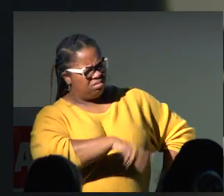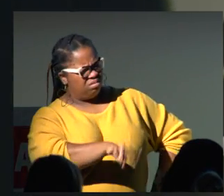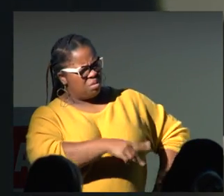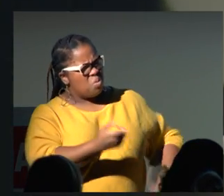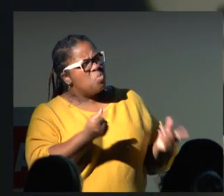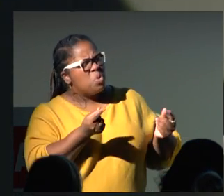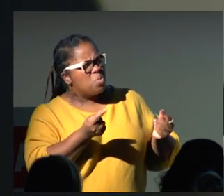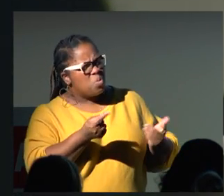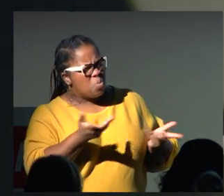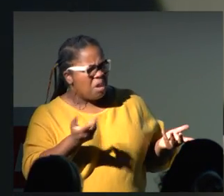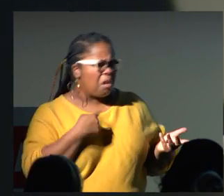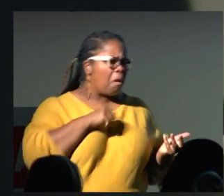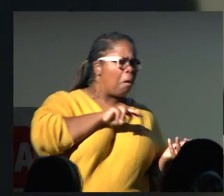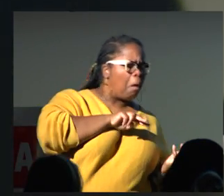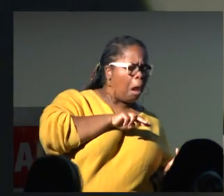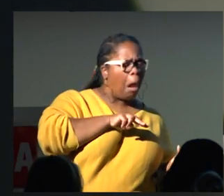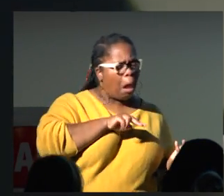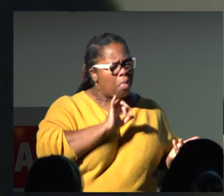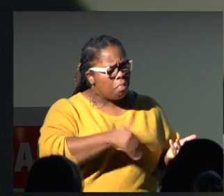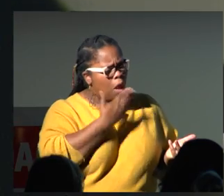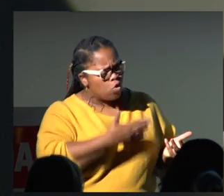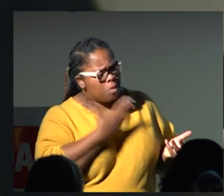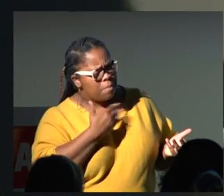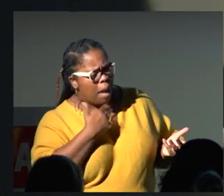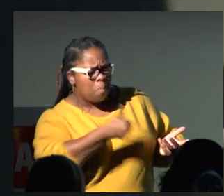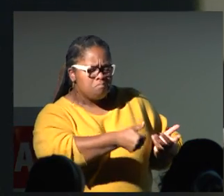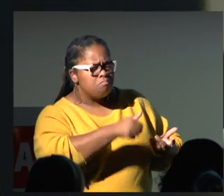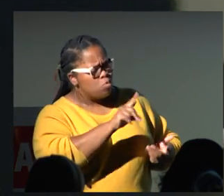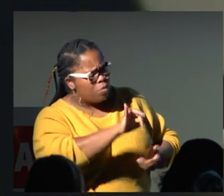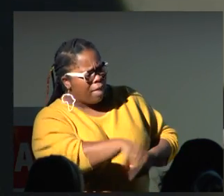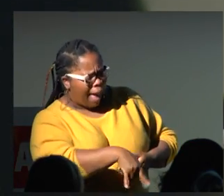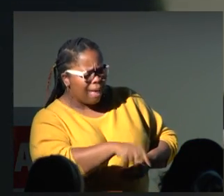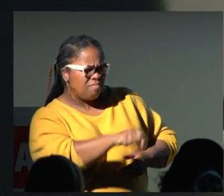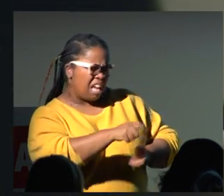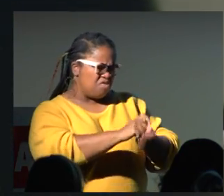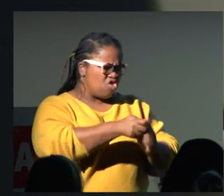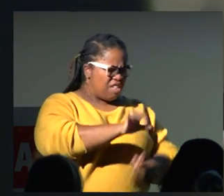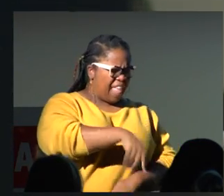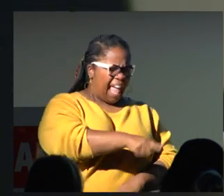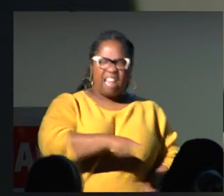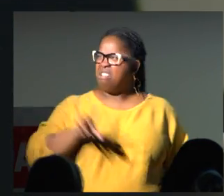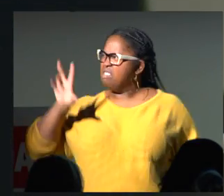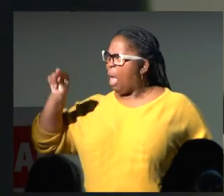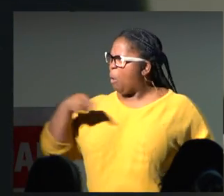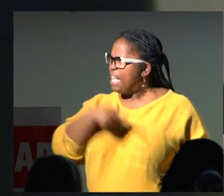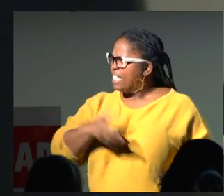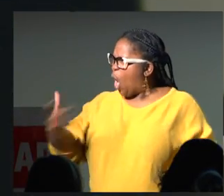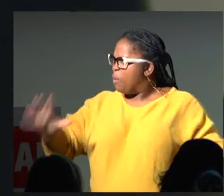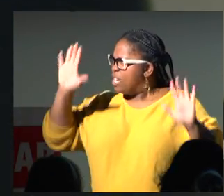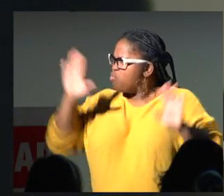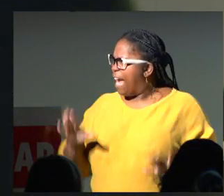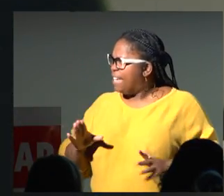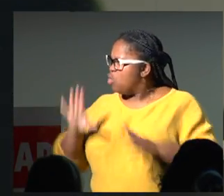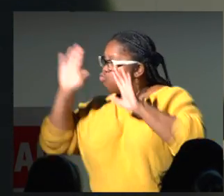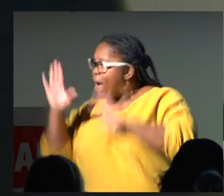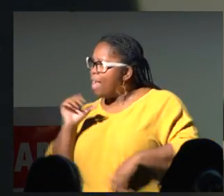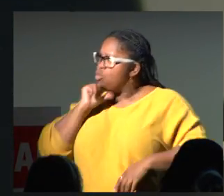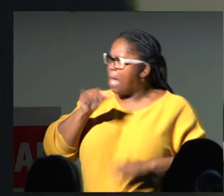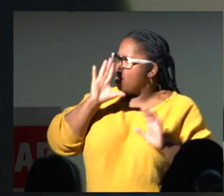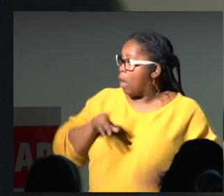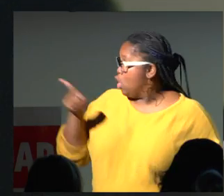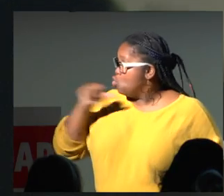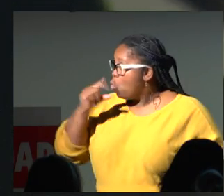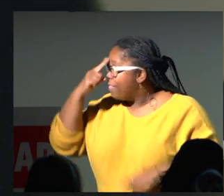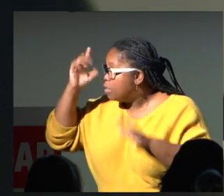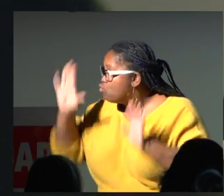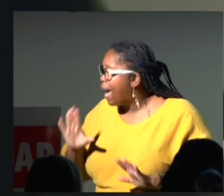on? And have a look and be like, oh, that's good, babe. Oh, did we do that? Change that. And you'll be like, it's great. Or it's not great. You don't think it's great? But there's